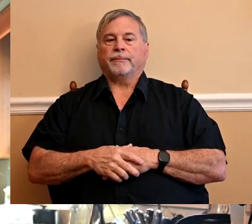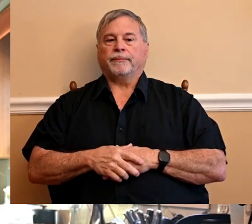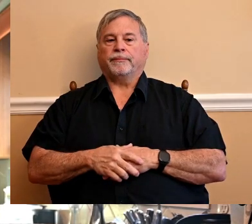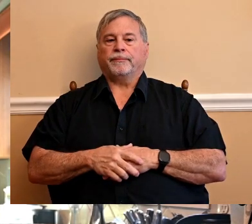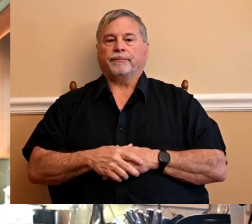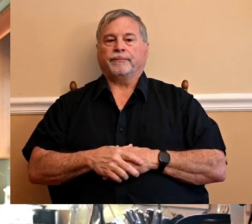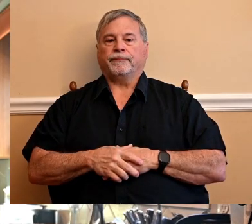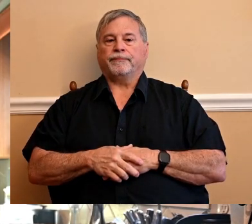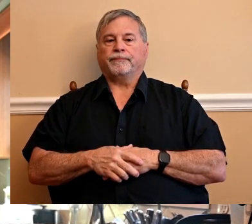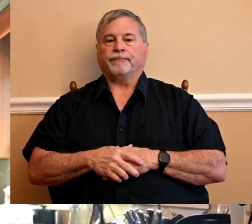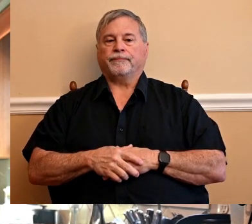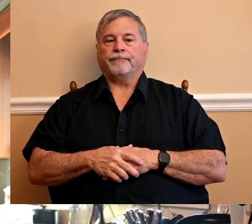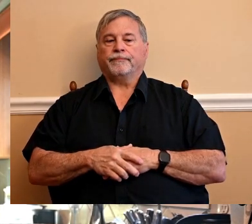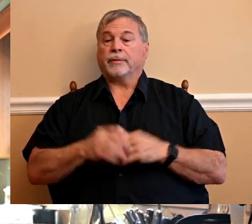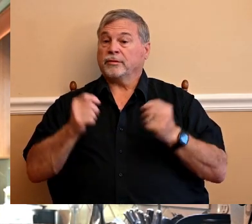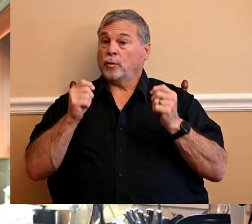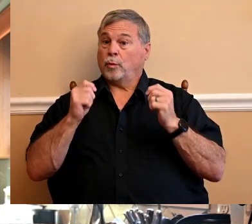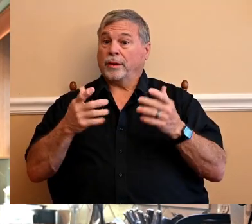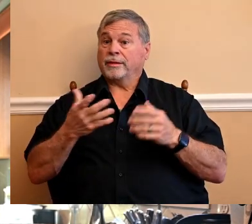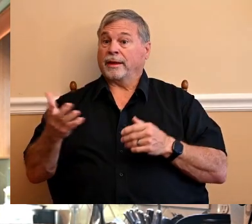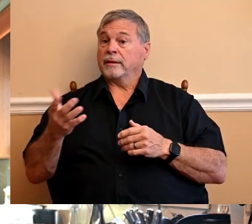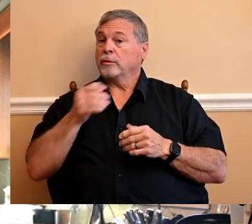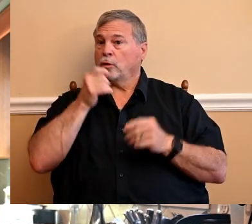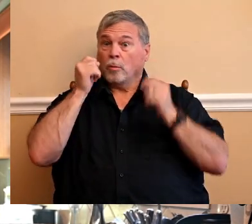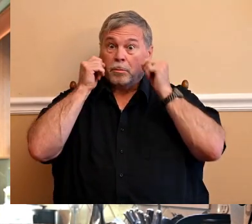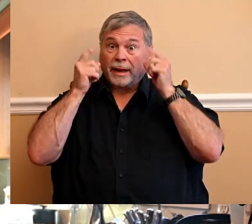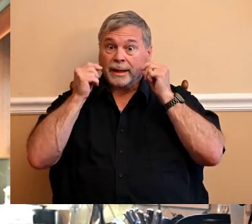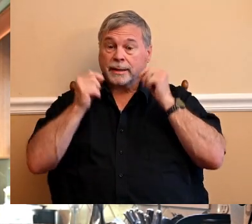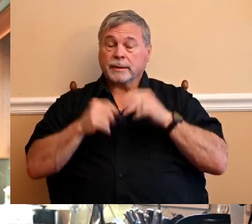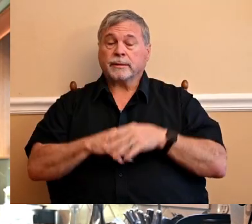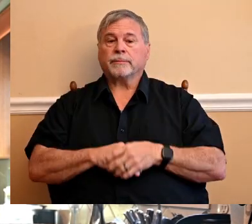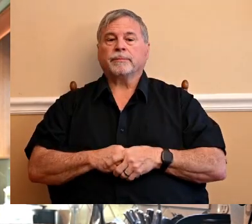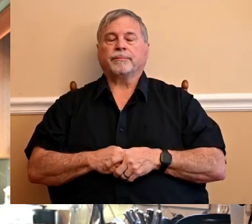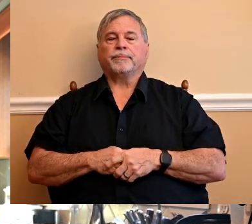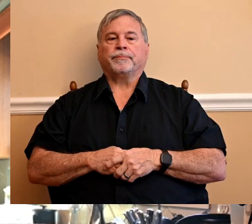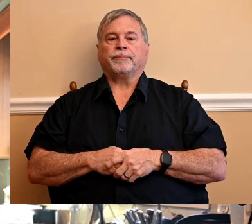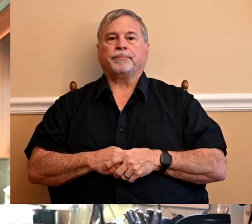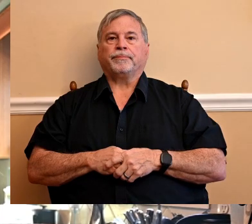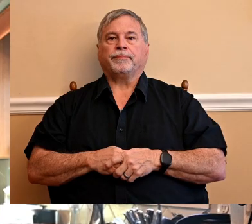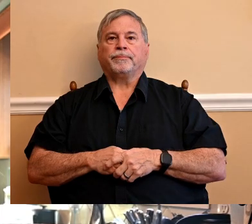It's a very quick thing, so don't blink.